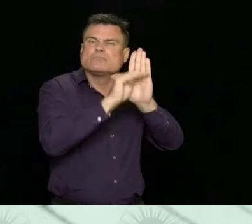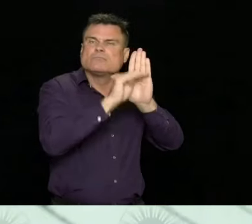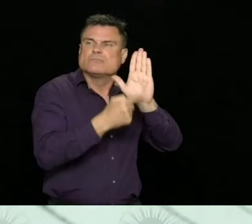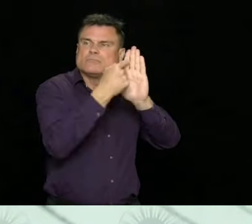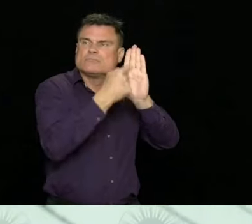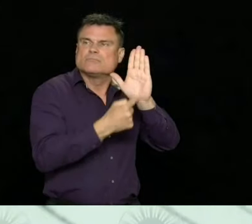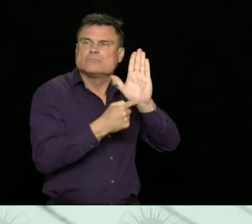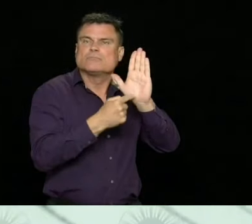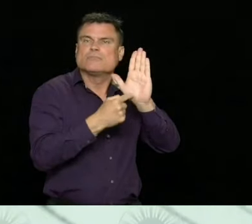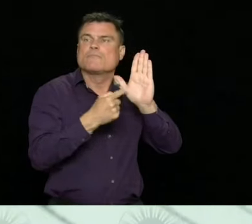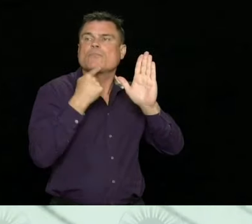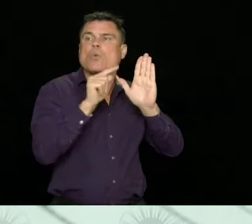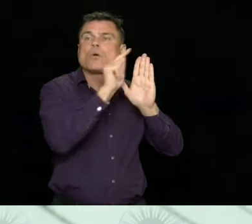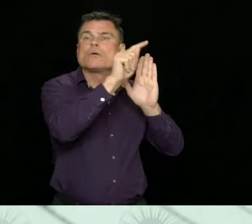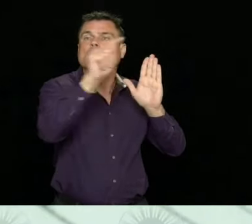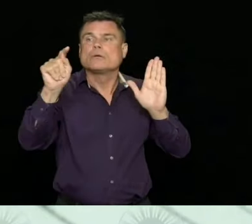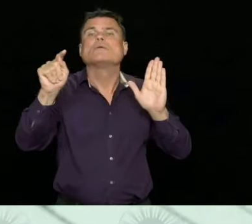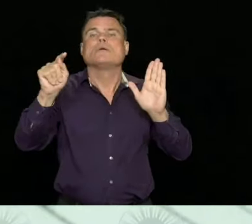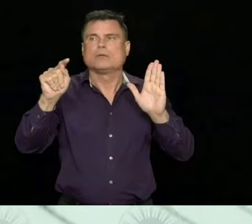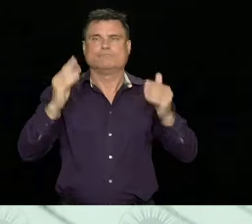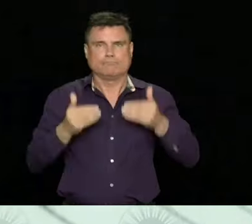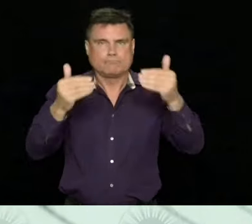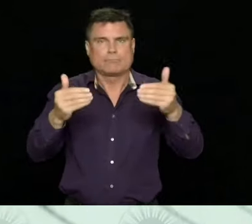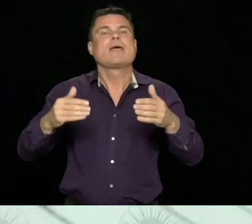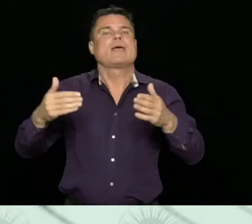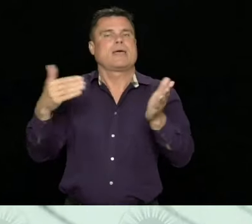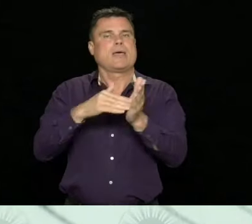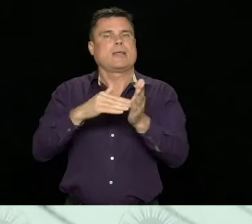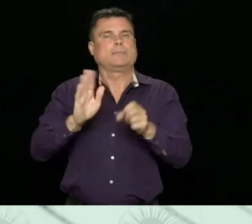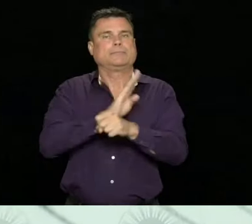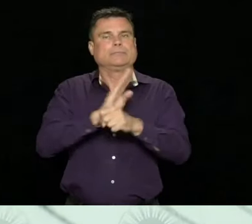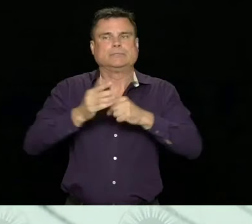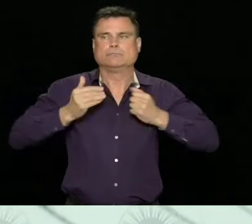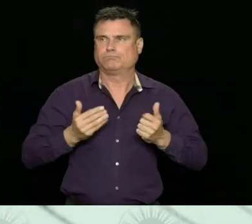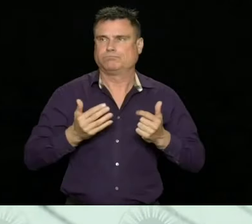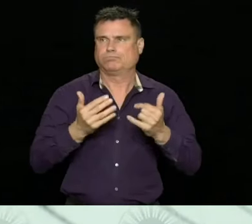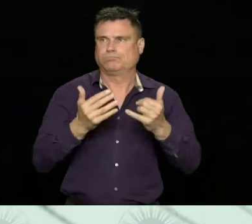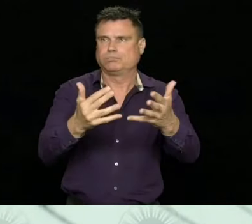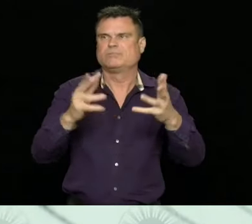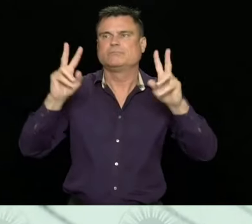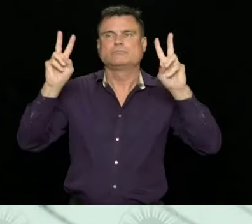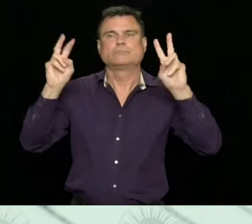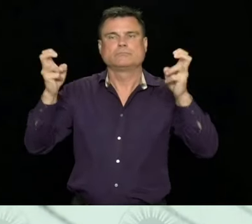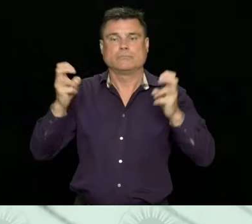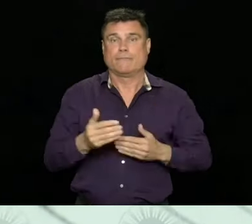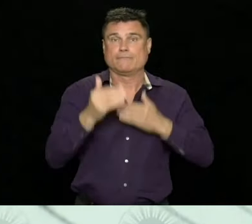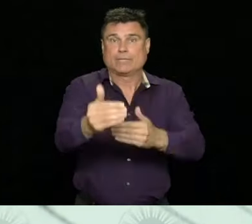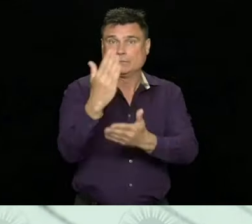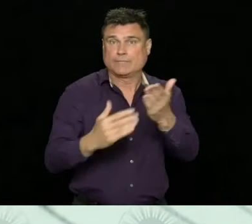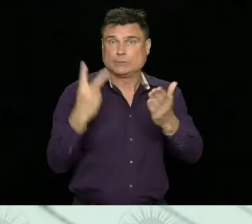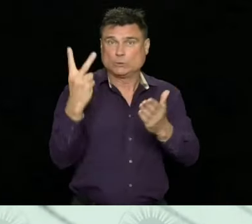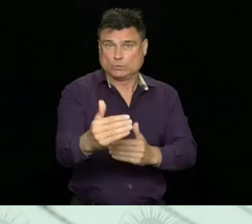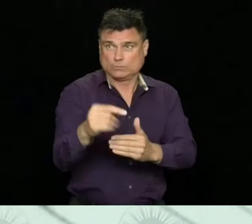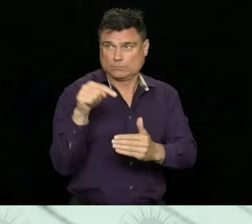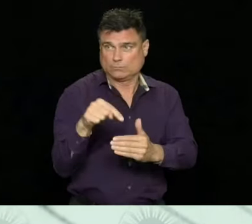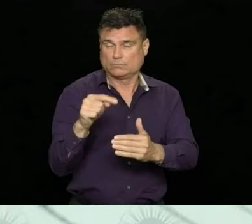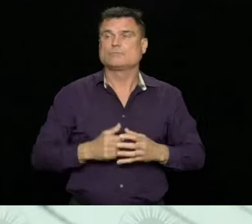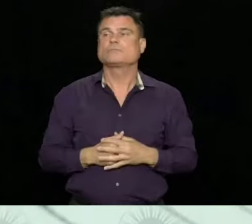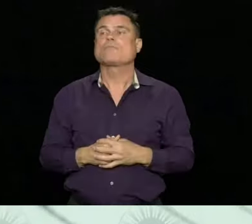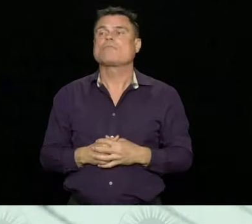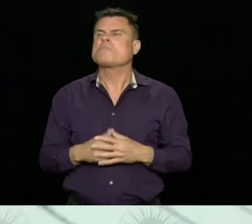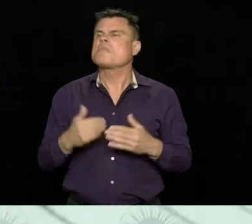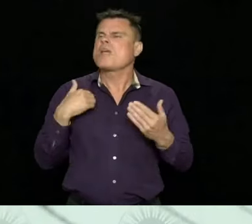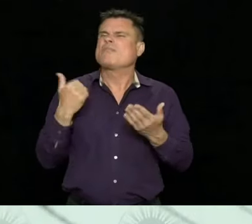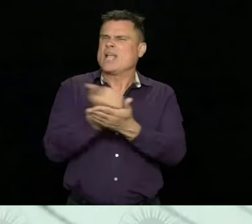Plan. These guidelines can be found on WorkSafeBC website, and they will help businesses